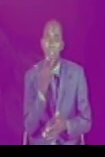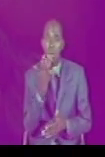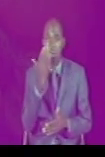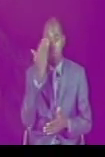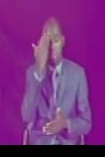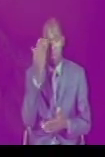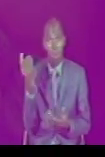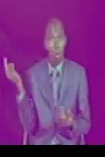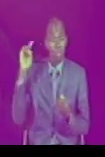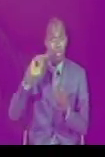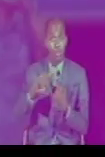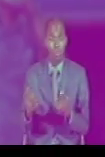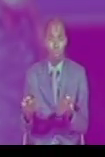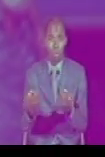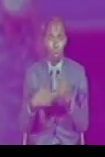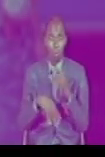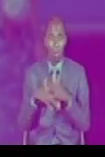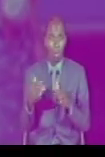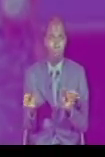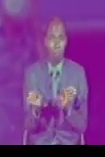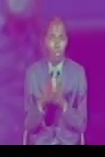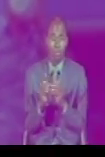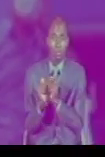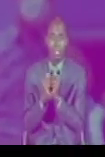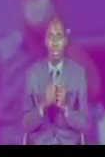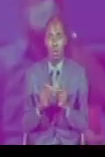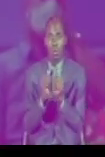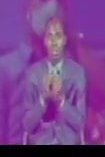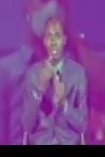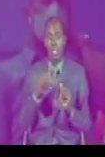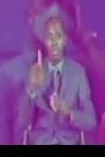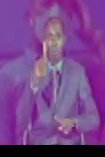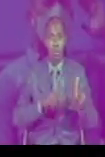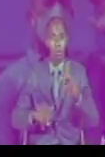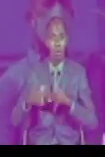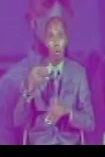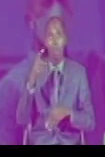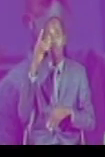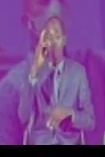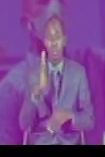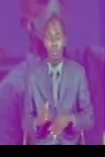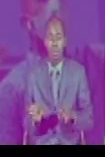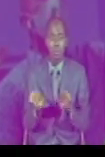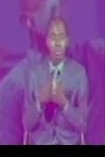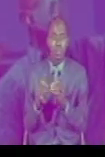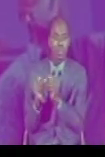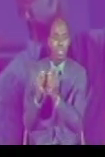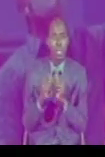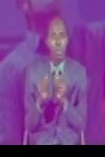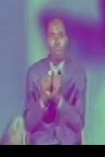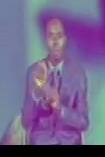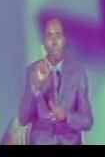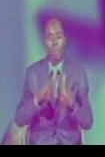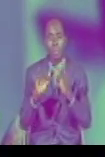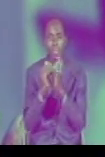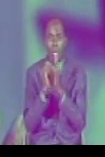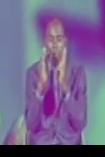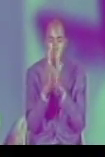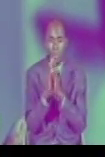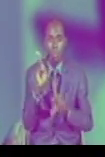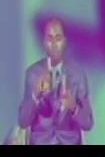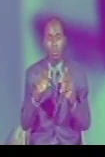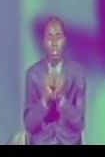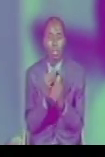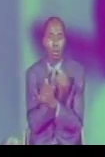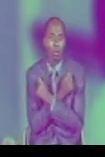gather together with the people of God, and you gather together with the people who pray, and the people who love the Lord, you